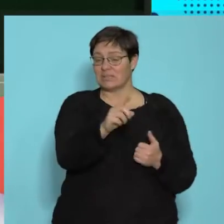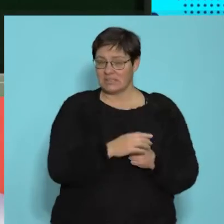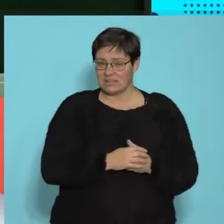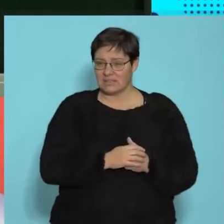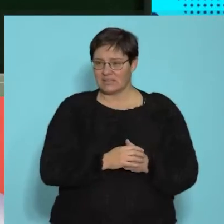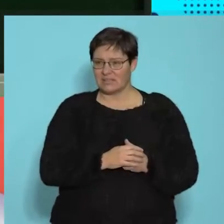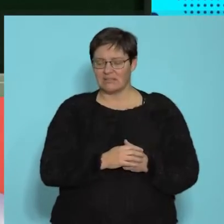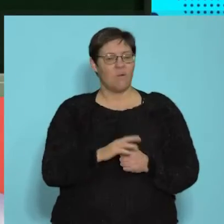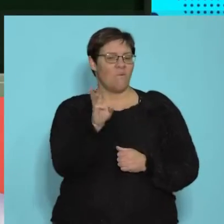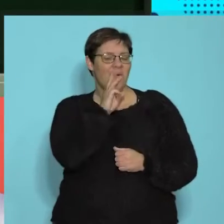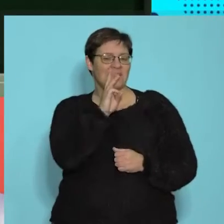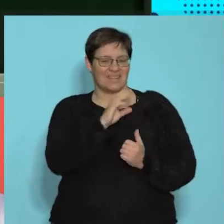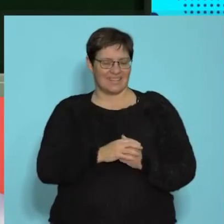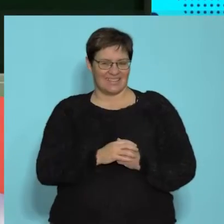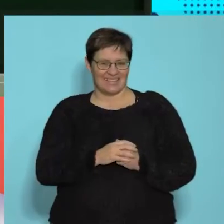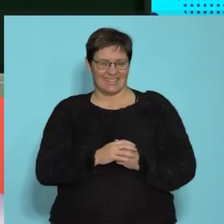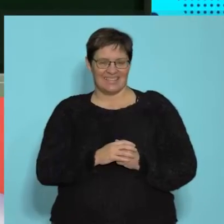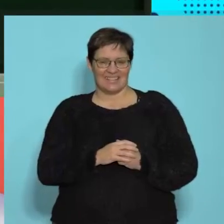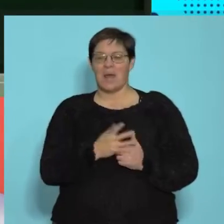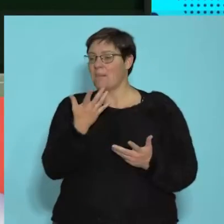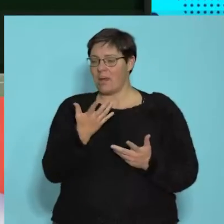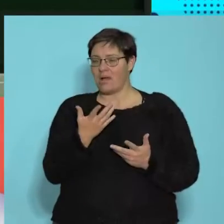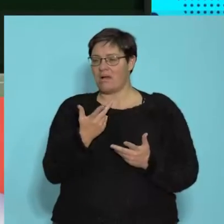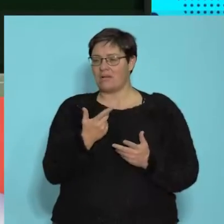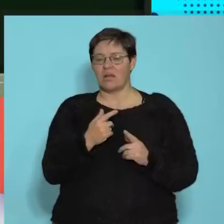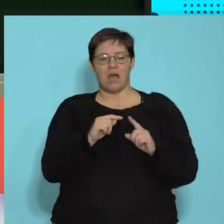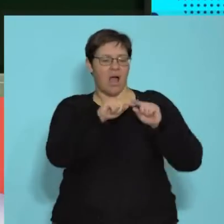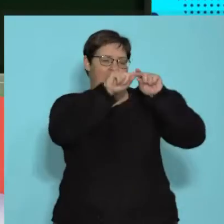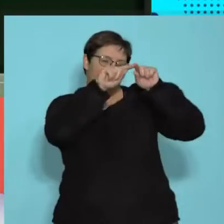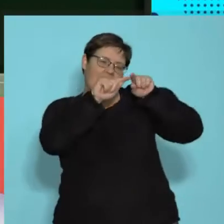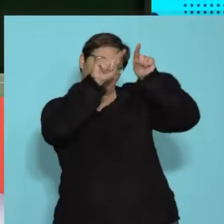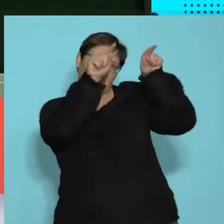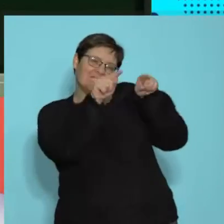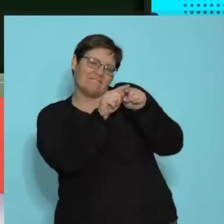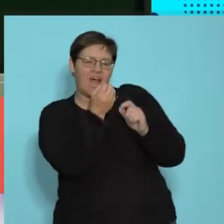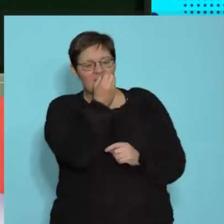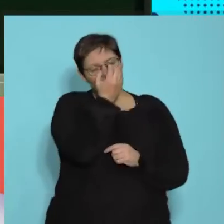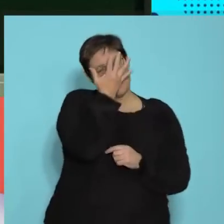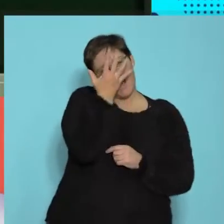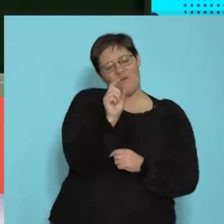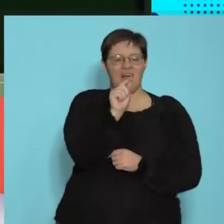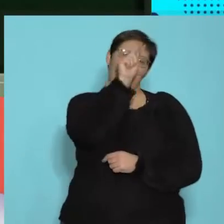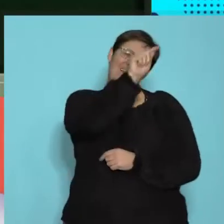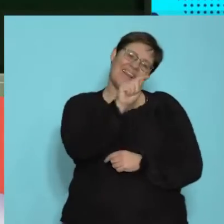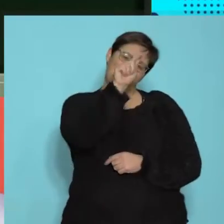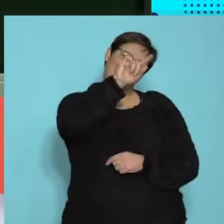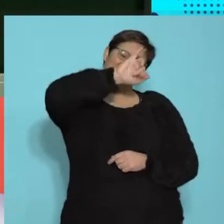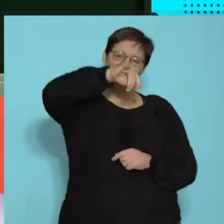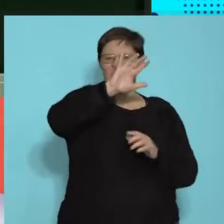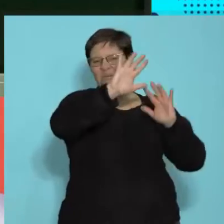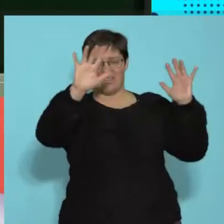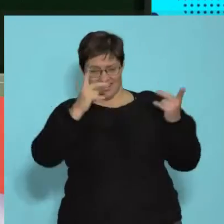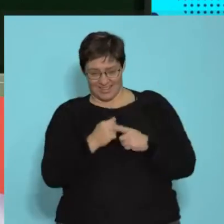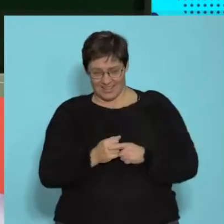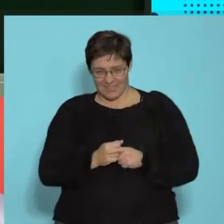out? Water. There's like water, and then you maybe make a little heart or a little flower in the water. That's exactly what's